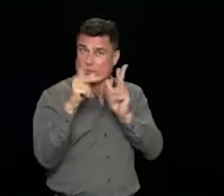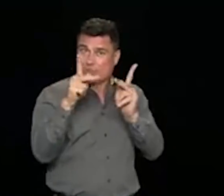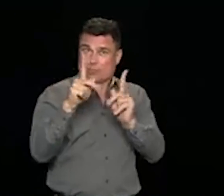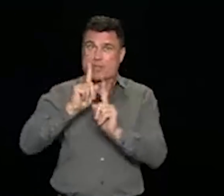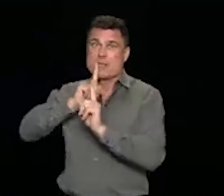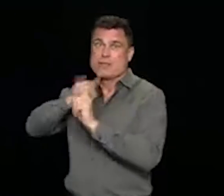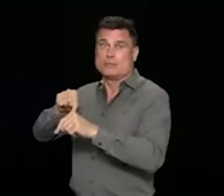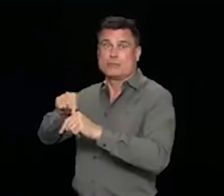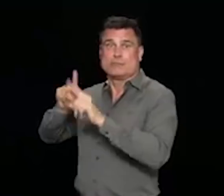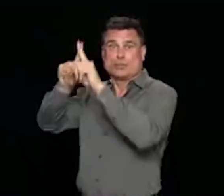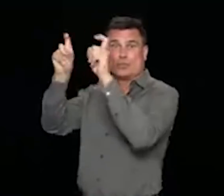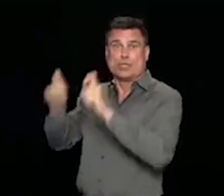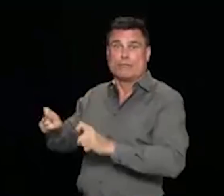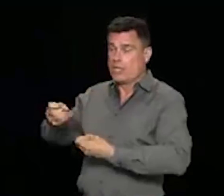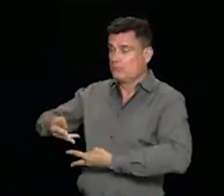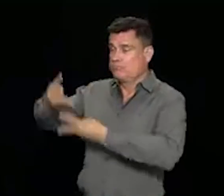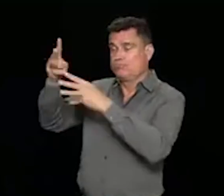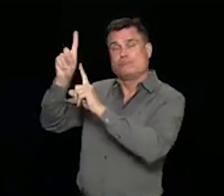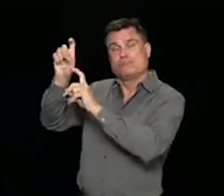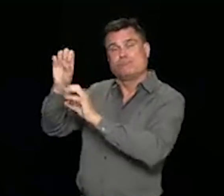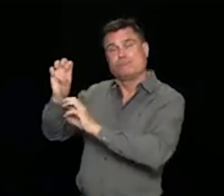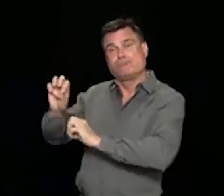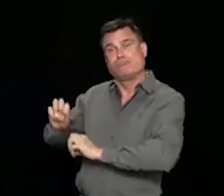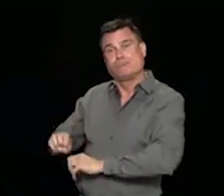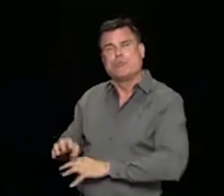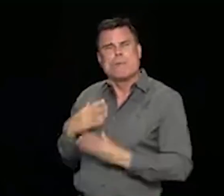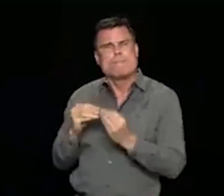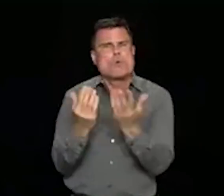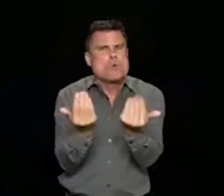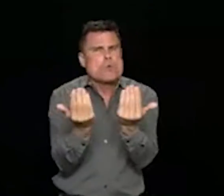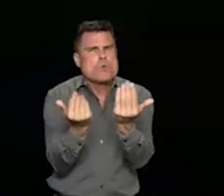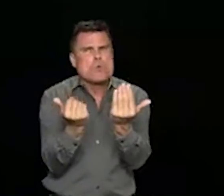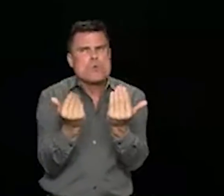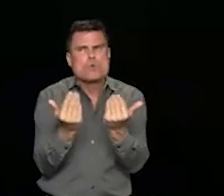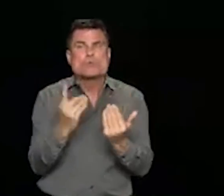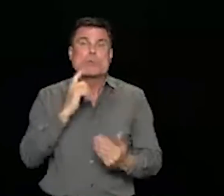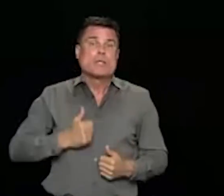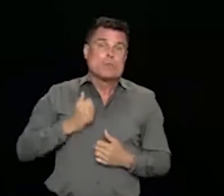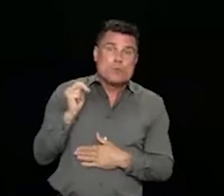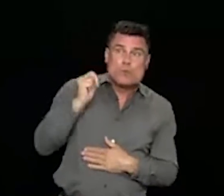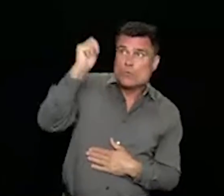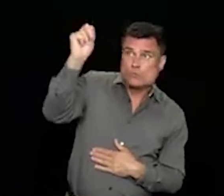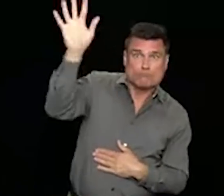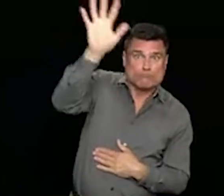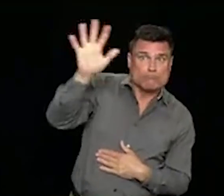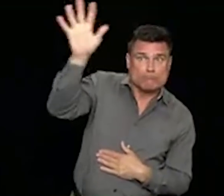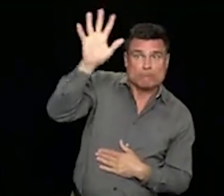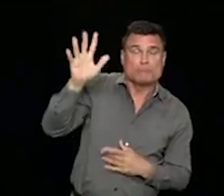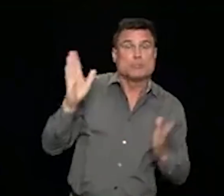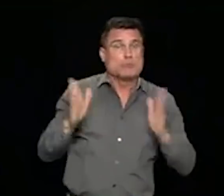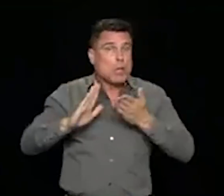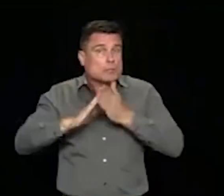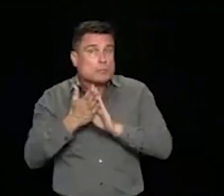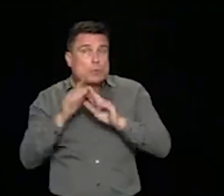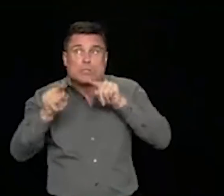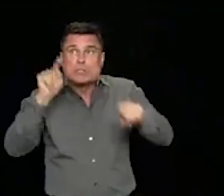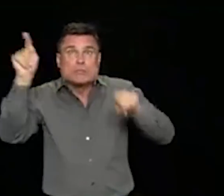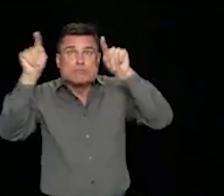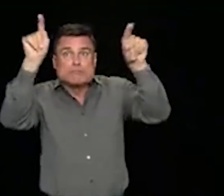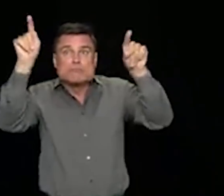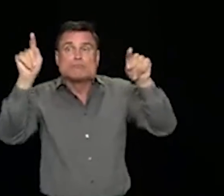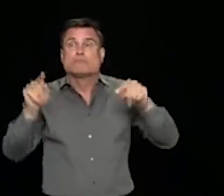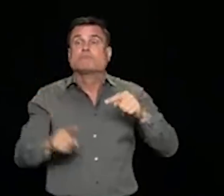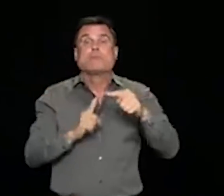far, but we do want to hear from people, particularly people in the north, people in smaller communities,